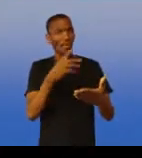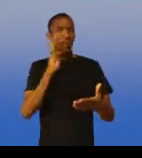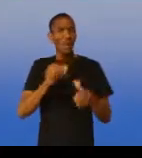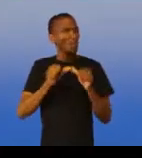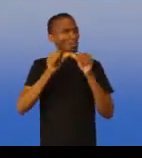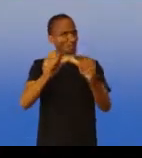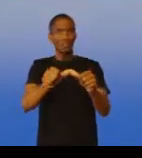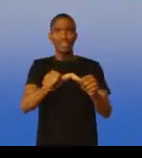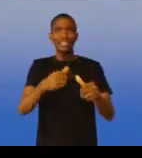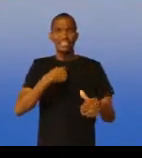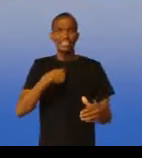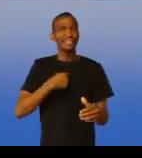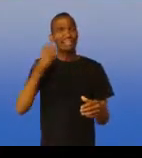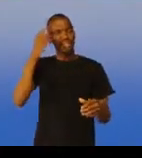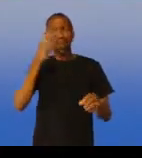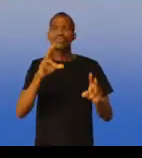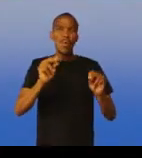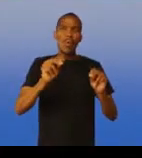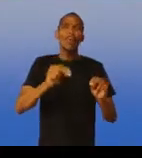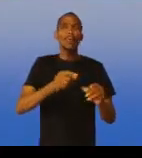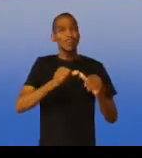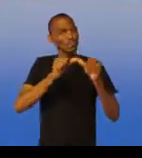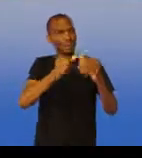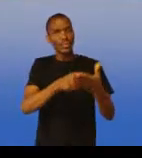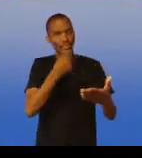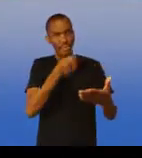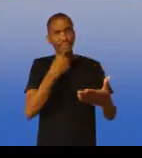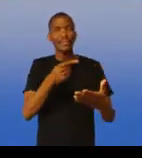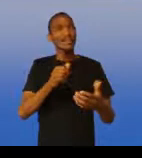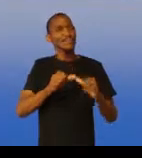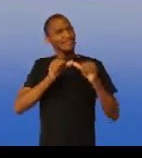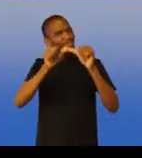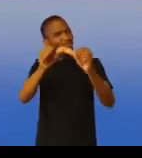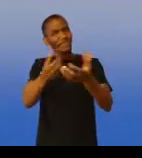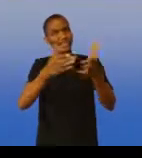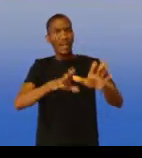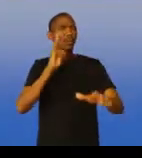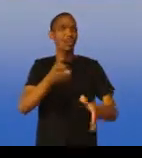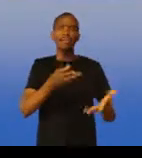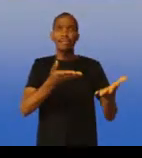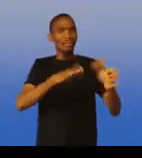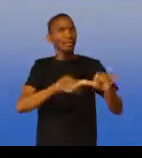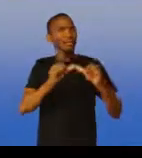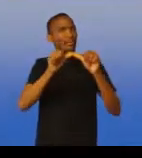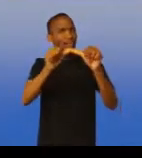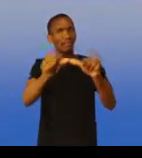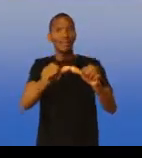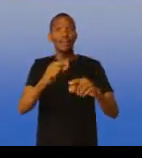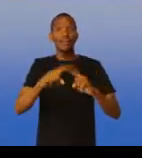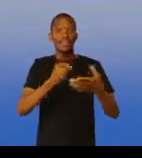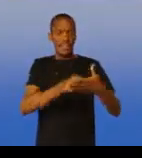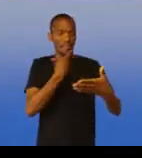going to take my treatment until I die. So my first pill, taking it, I felt something in my life has